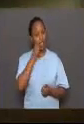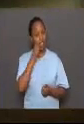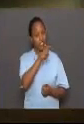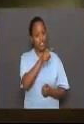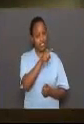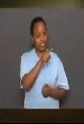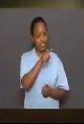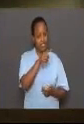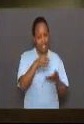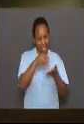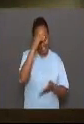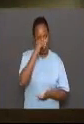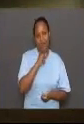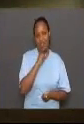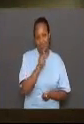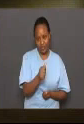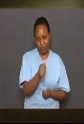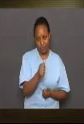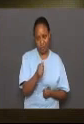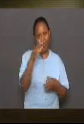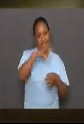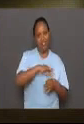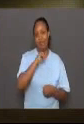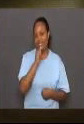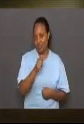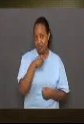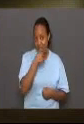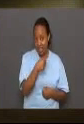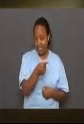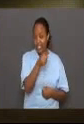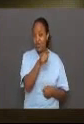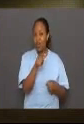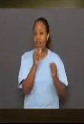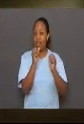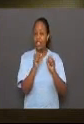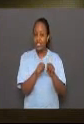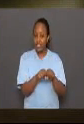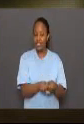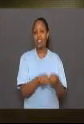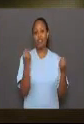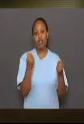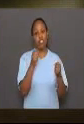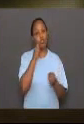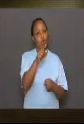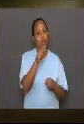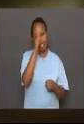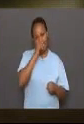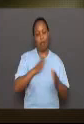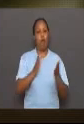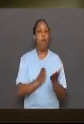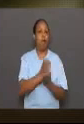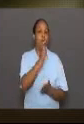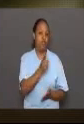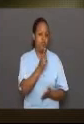a person that she is too uneducated to vote violates her